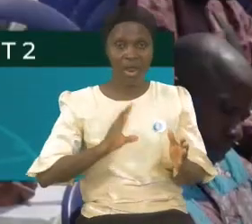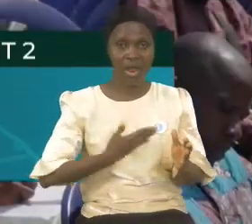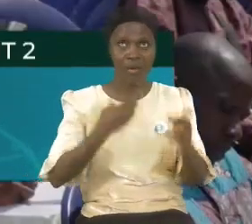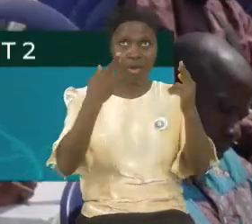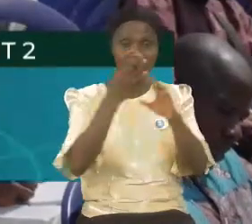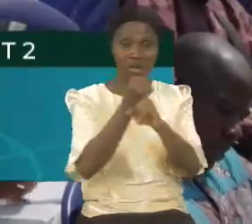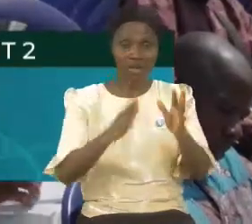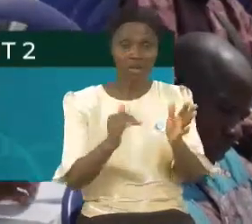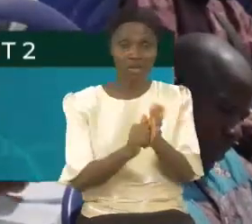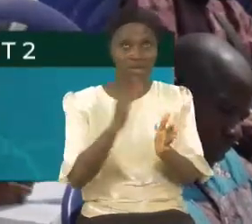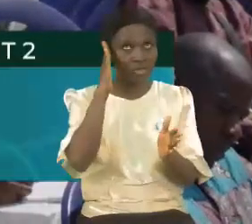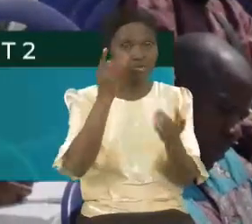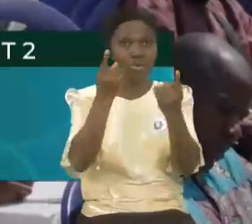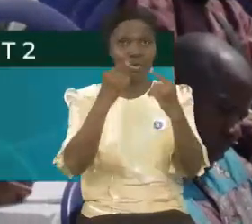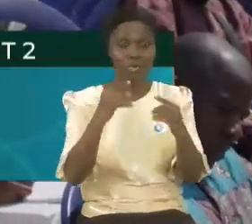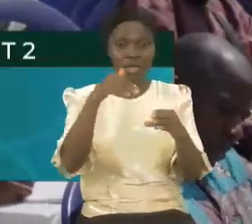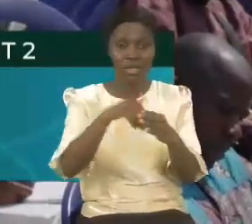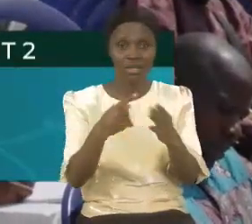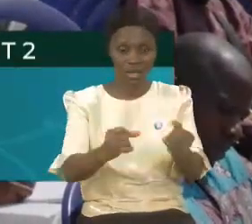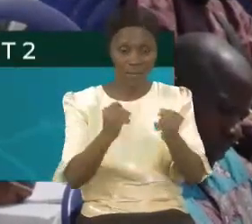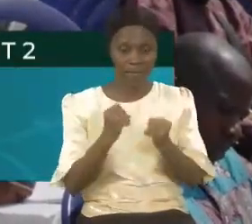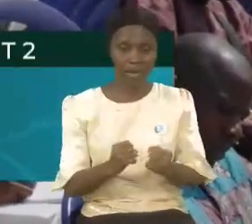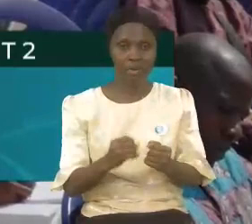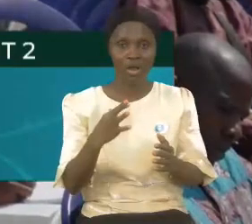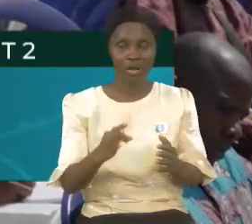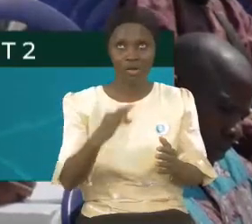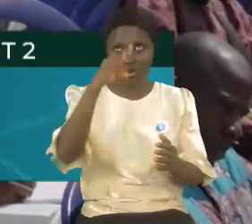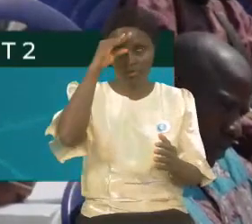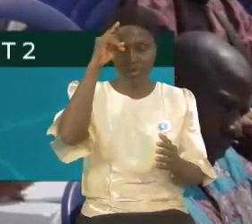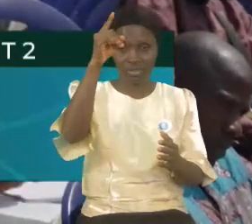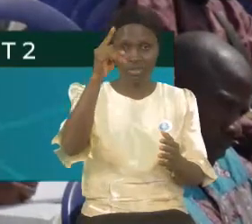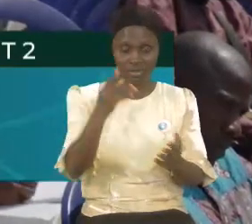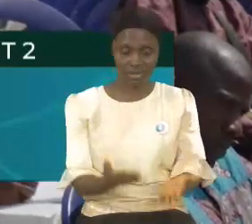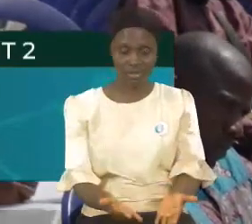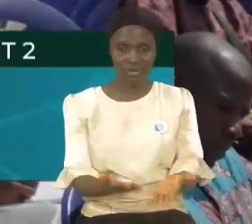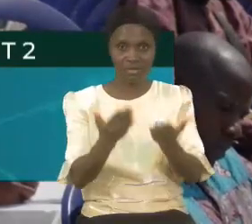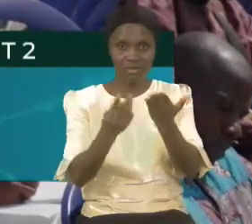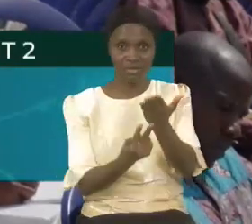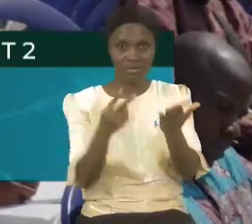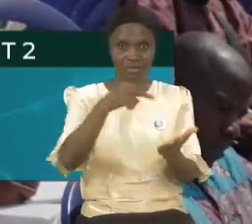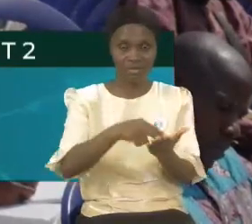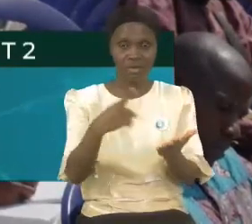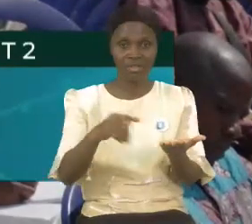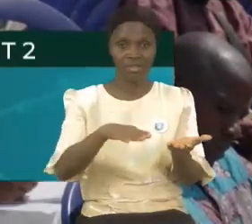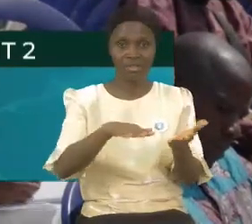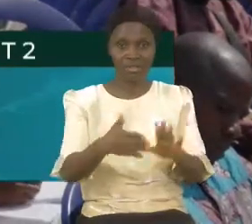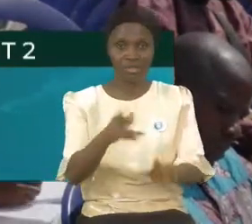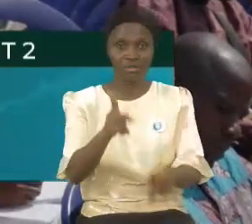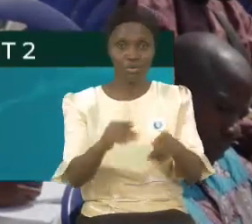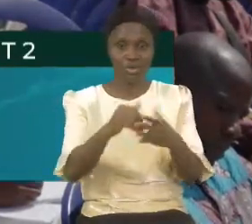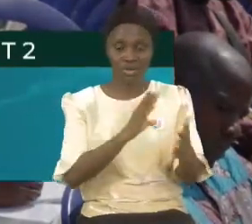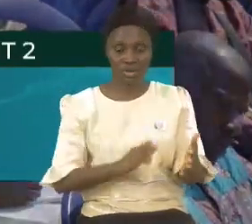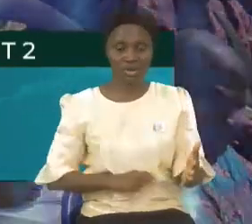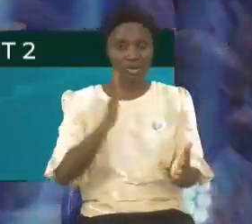with the power of his resurrection, the dead in Christ shall rise. And then by the one who in